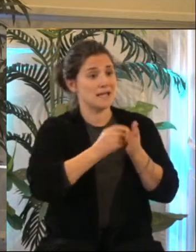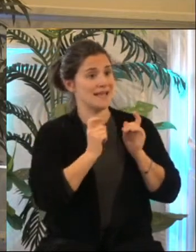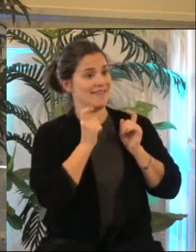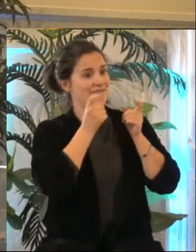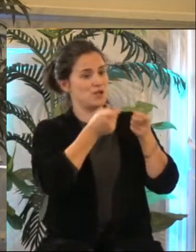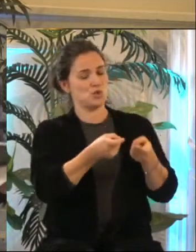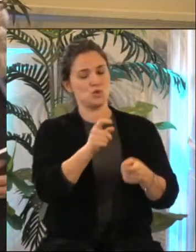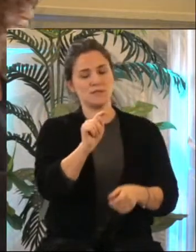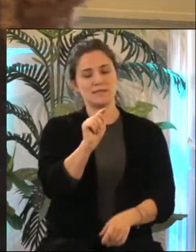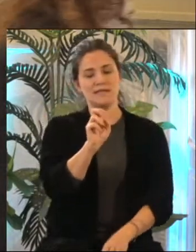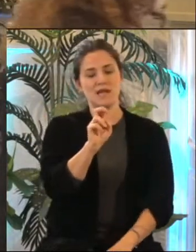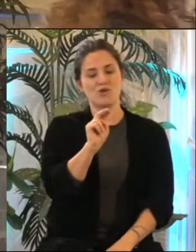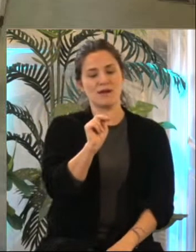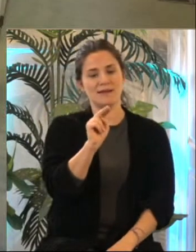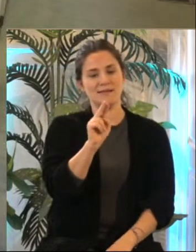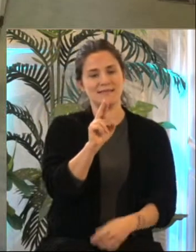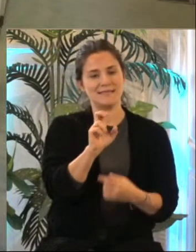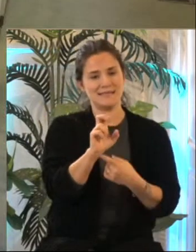Foundation.